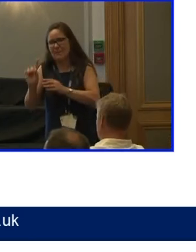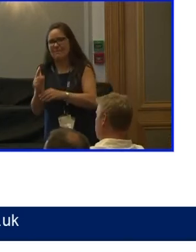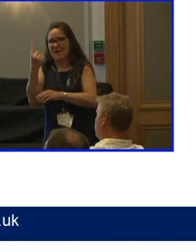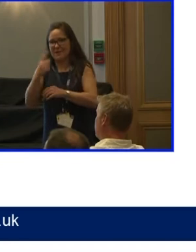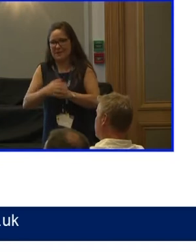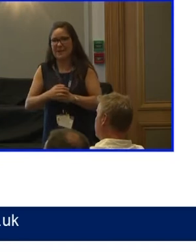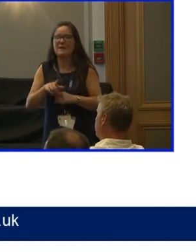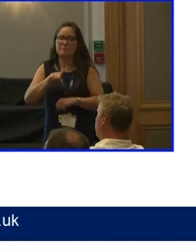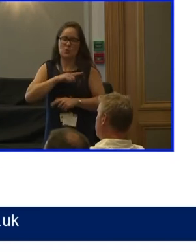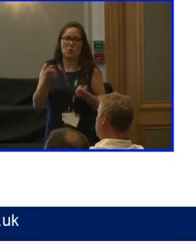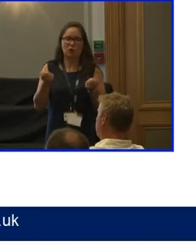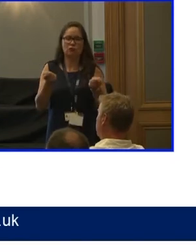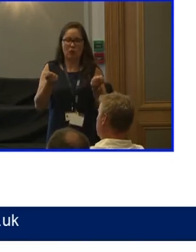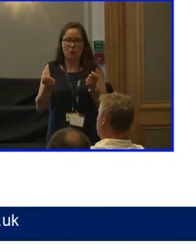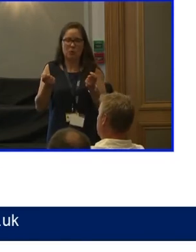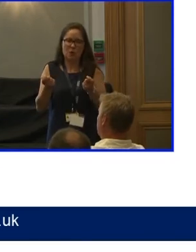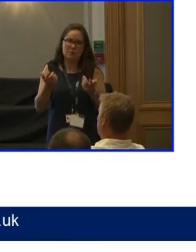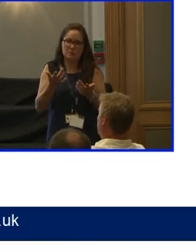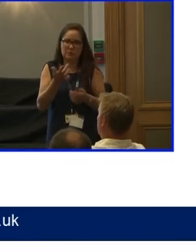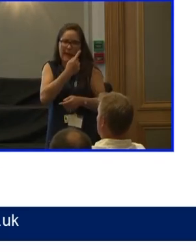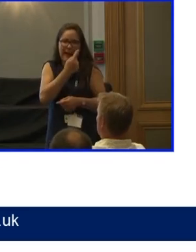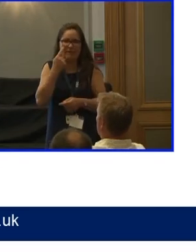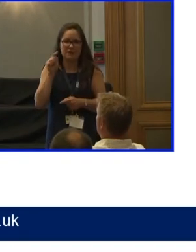where the control is helpful and needed.